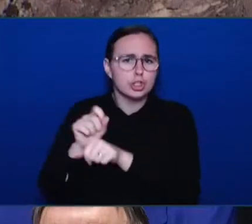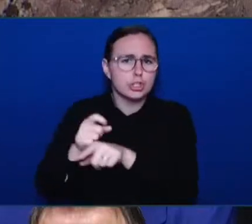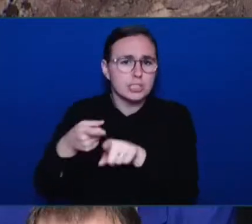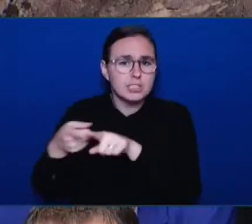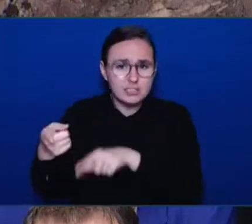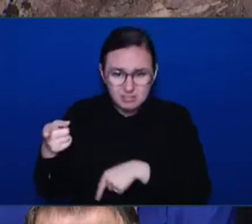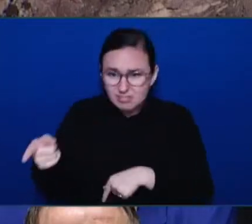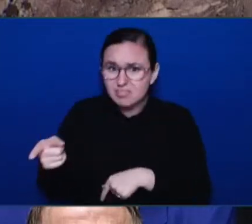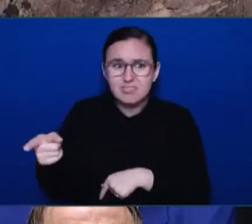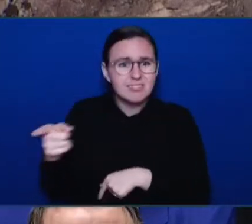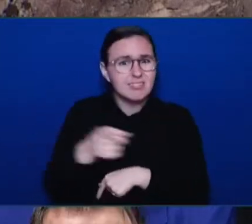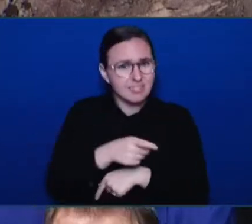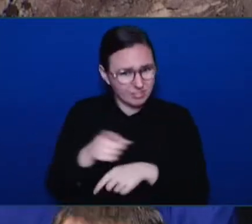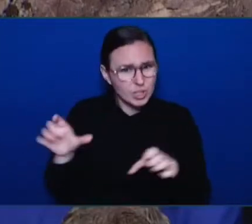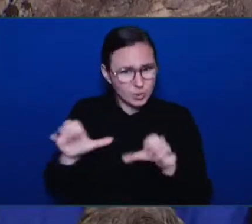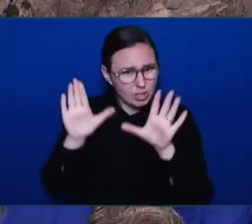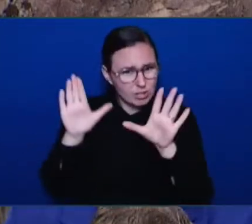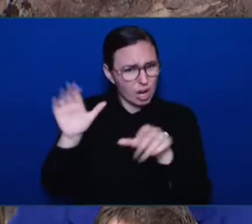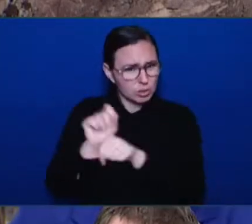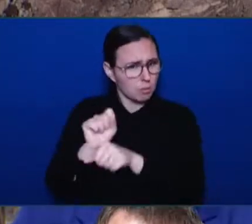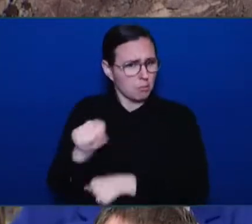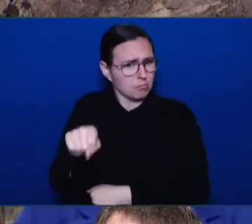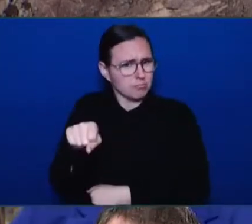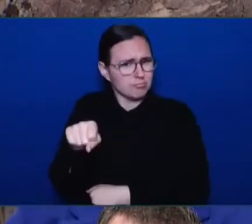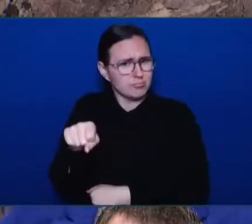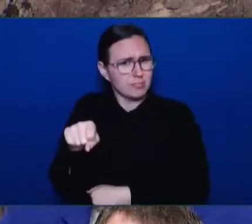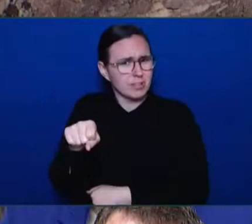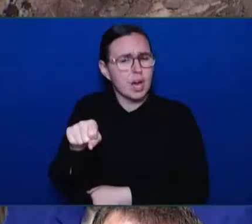this minister isn't doing. Exactly.